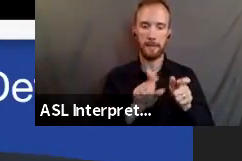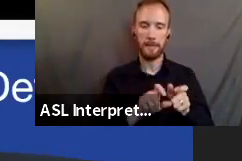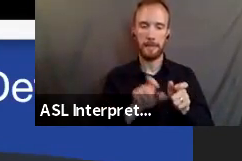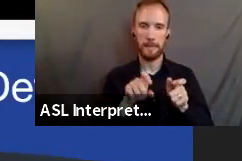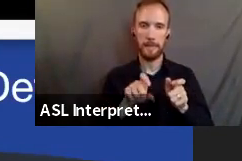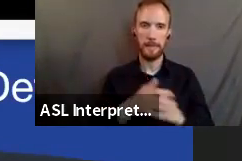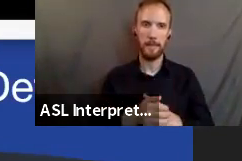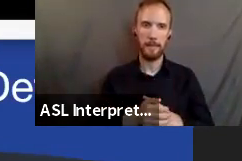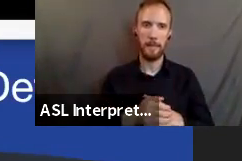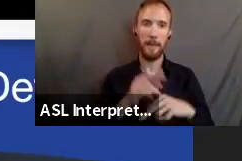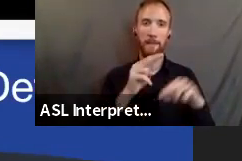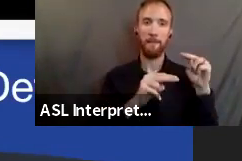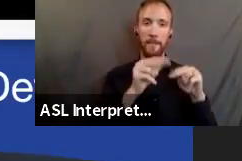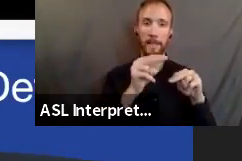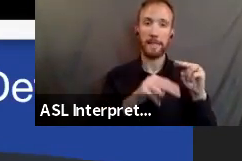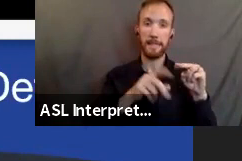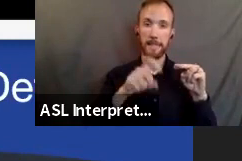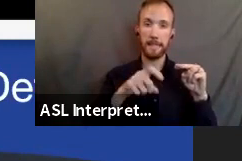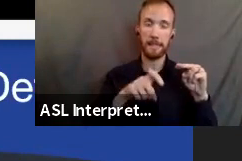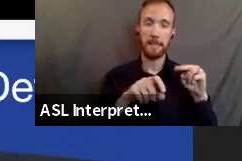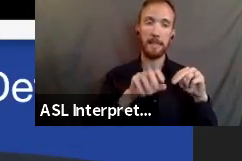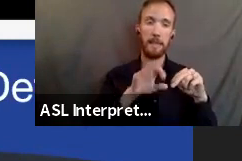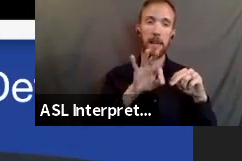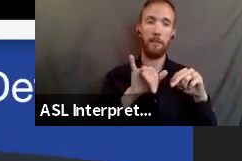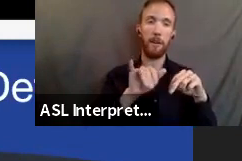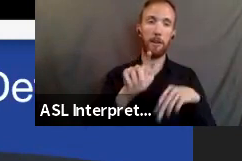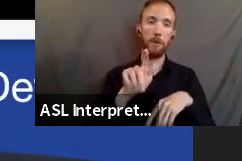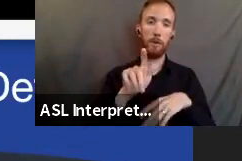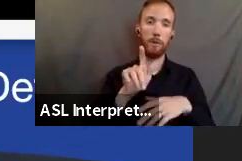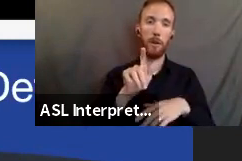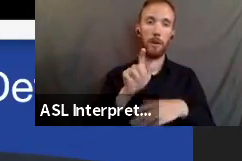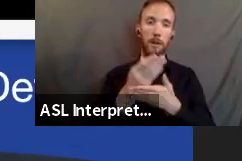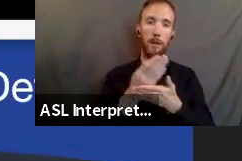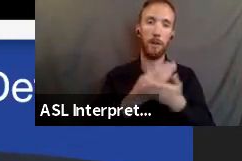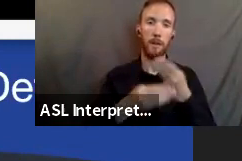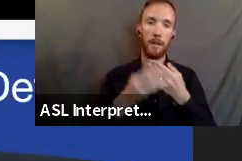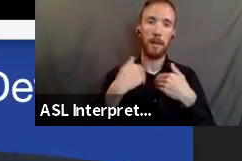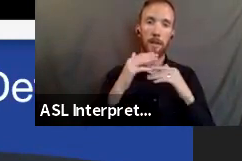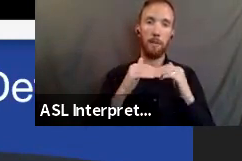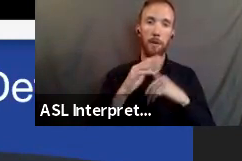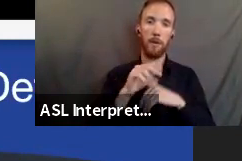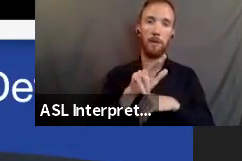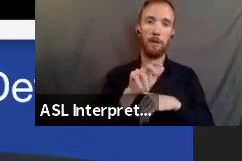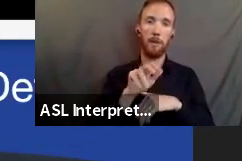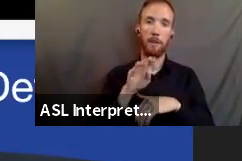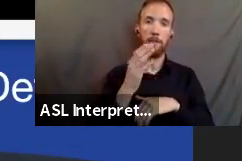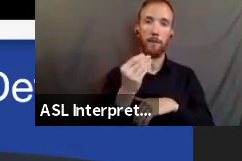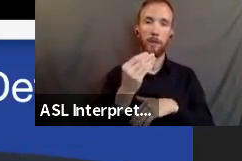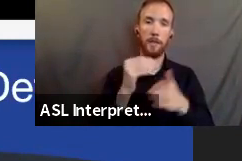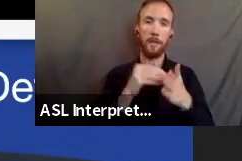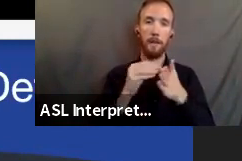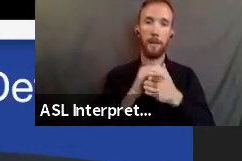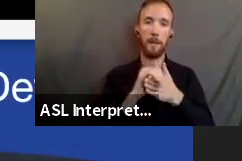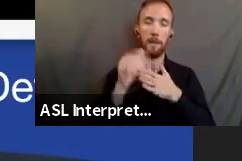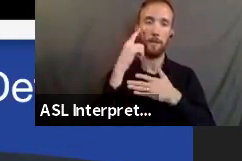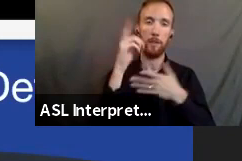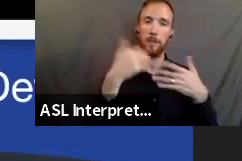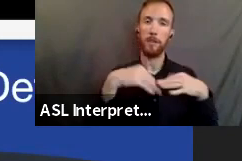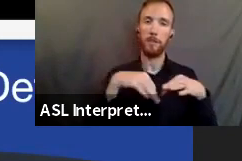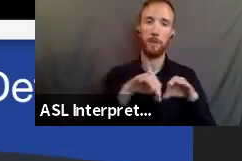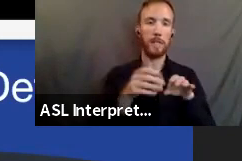the facility needs group the fy21 capital budget includes over 314 million to address critical facility